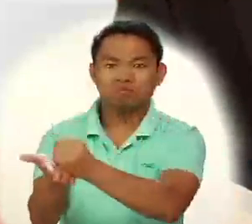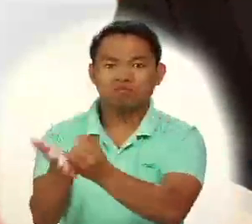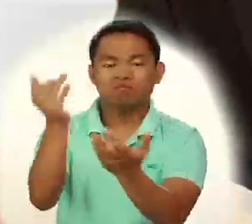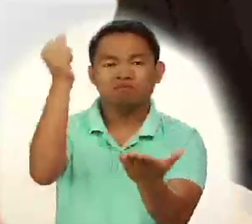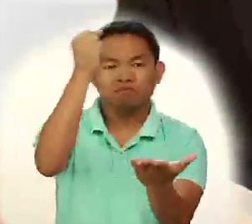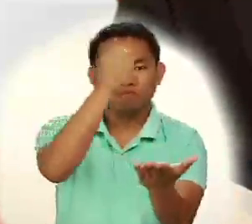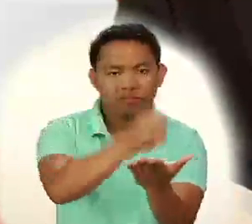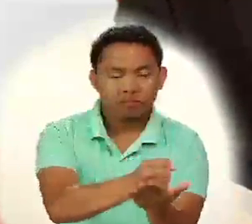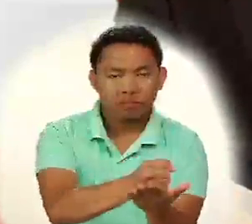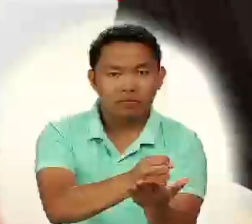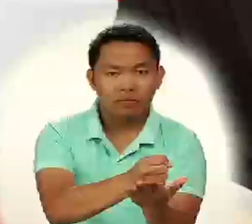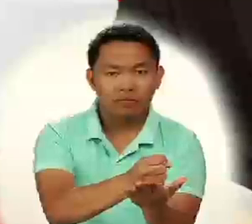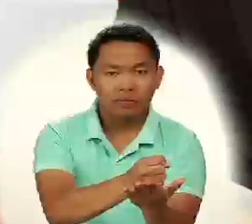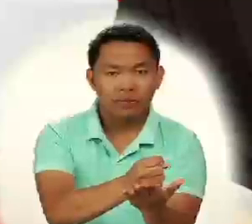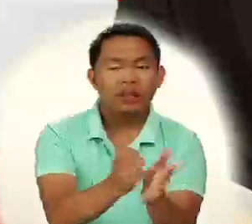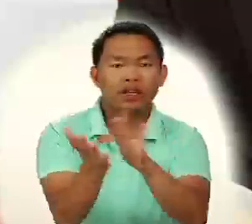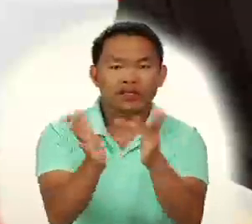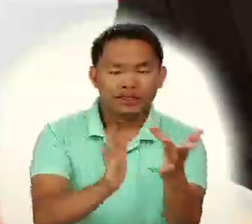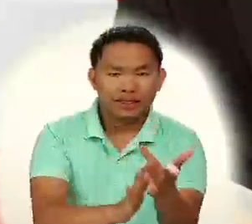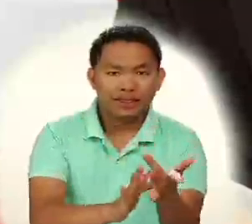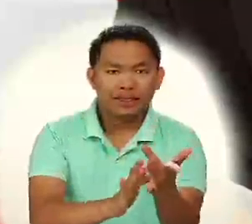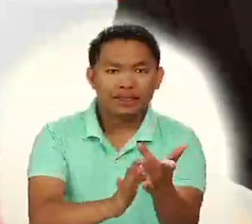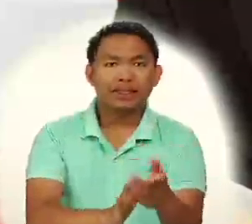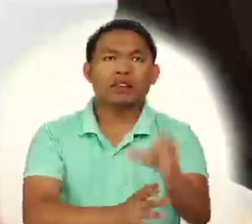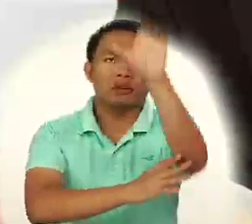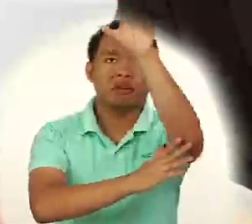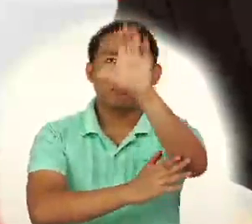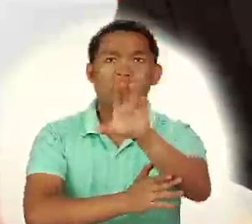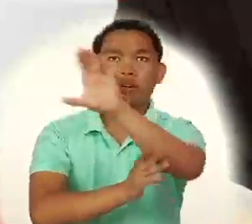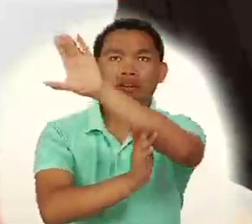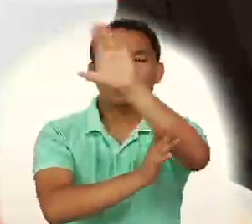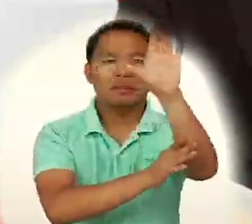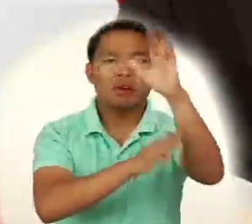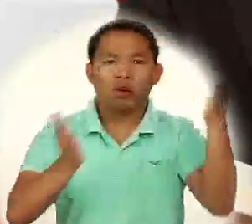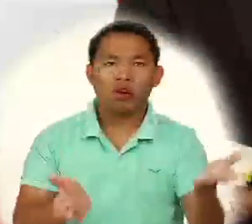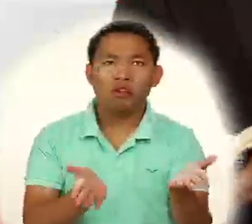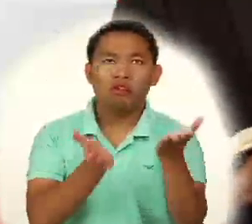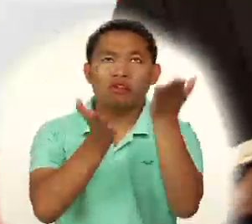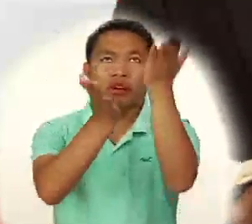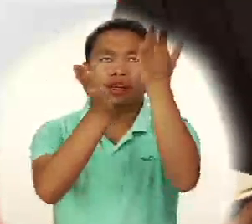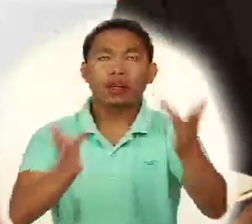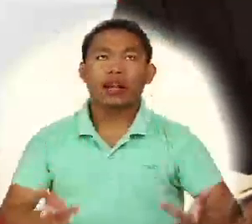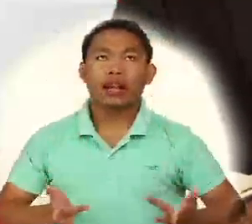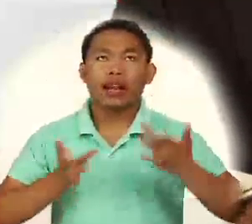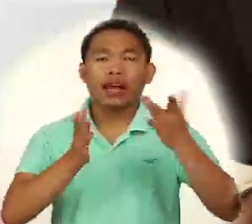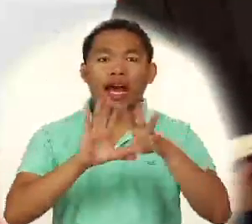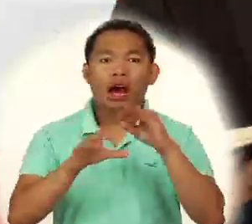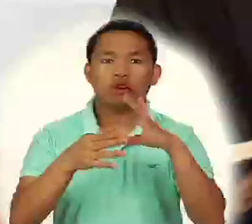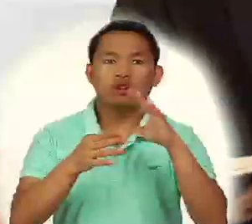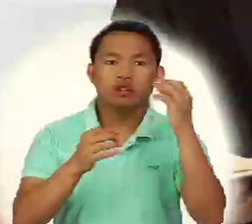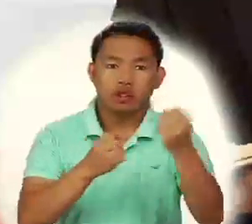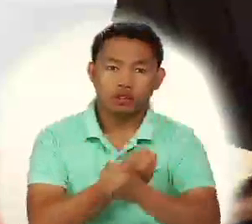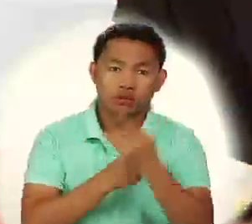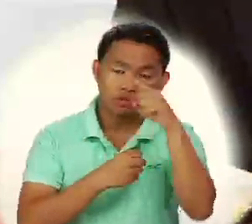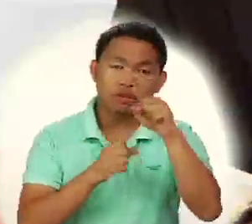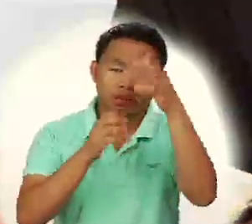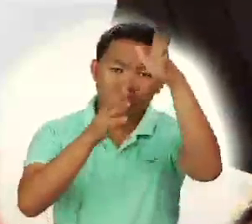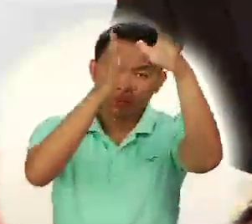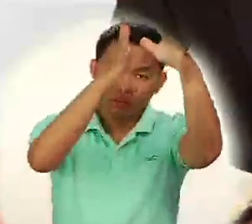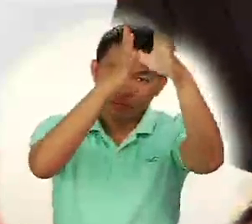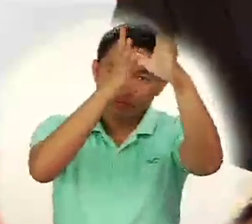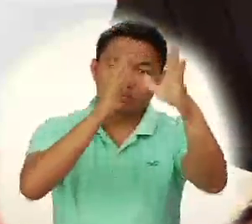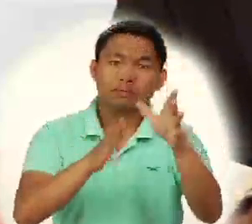crucified, Jesus hanging on the cross, offering His life out of love for the